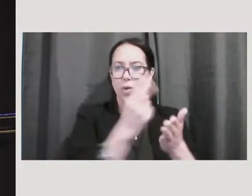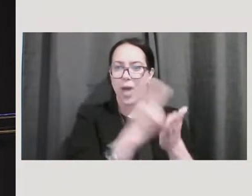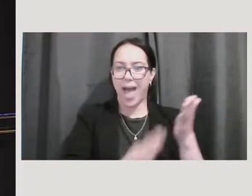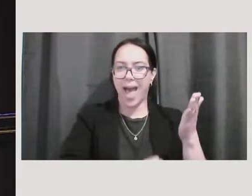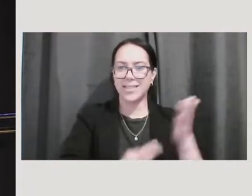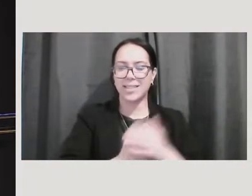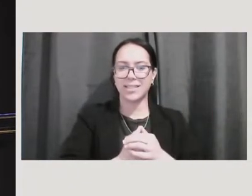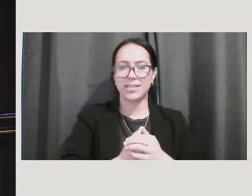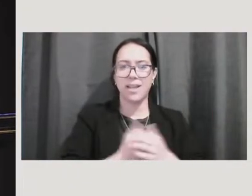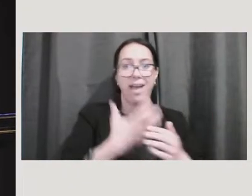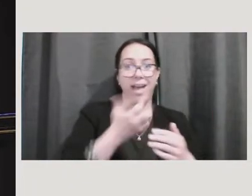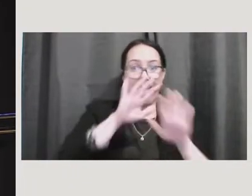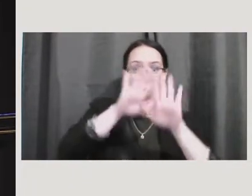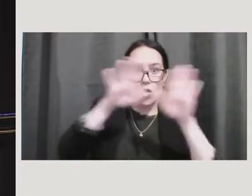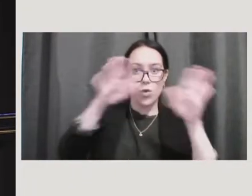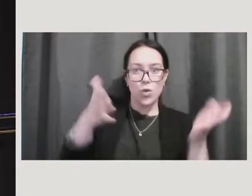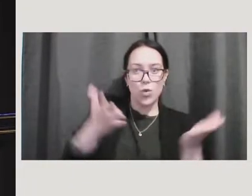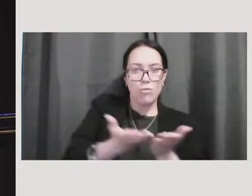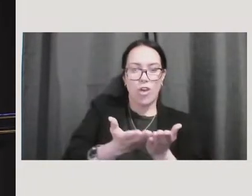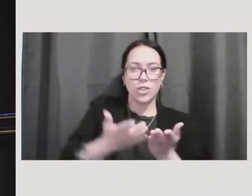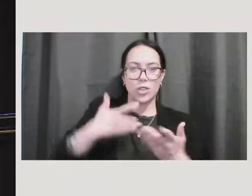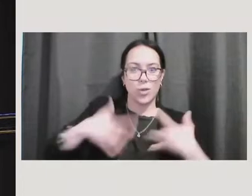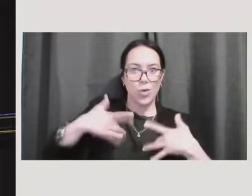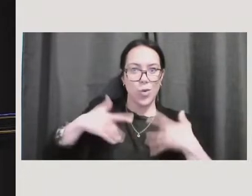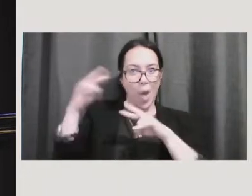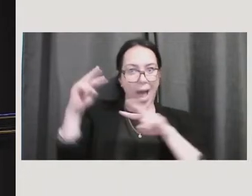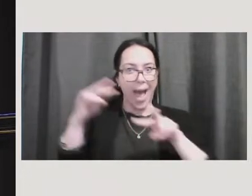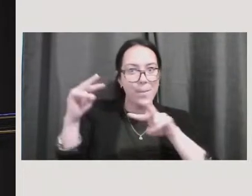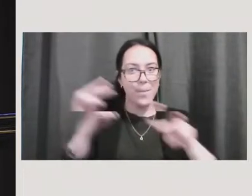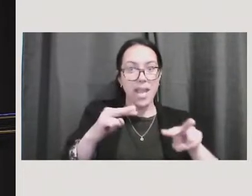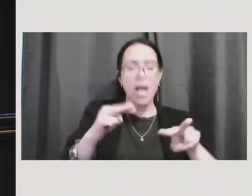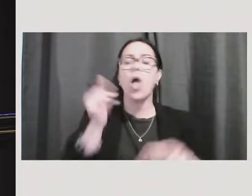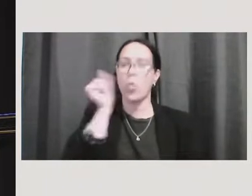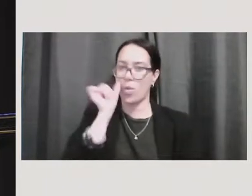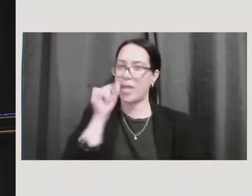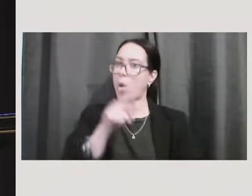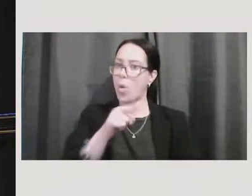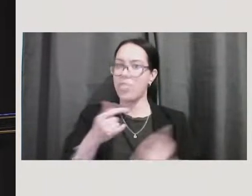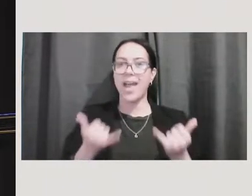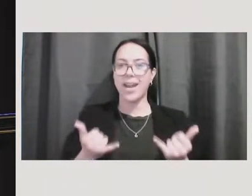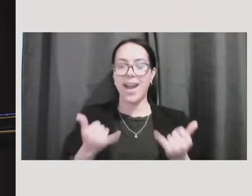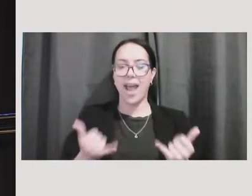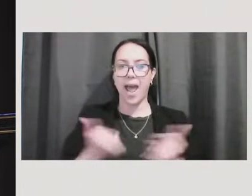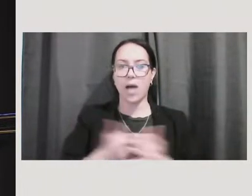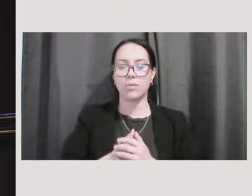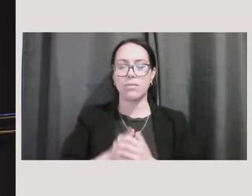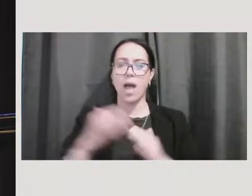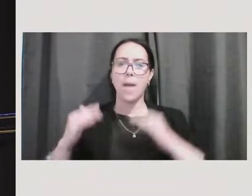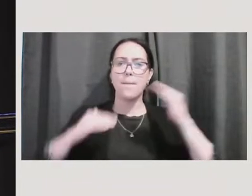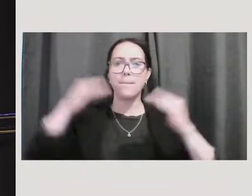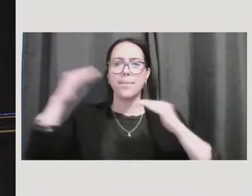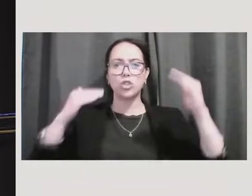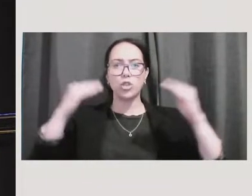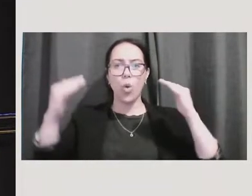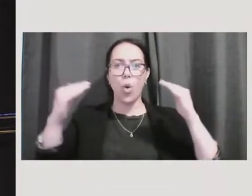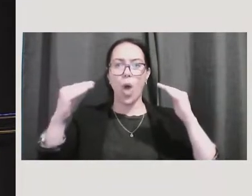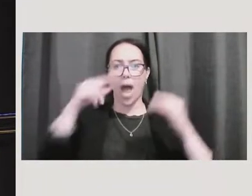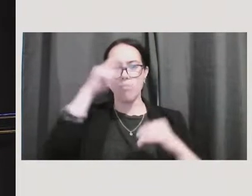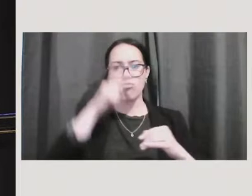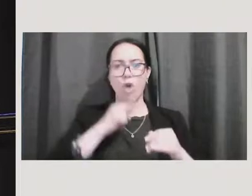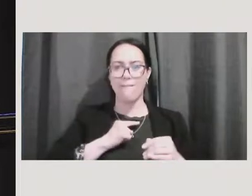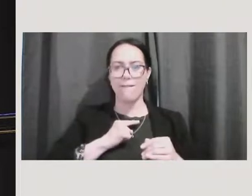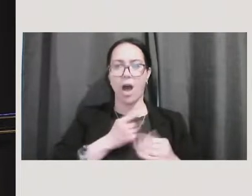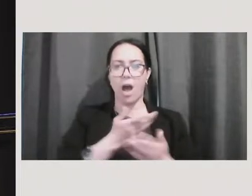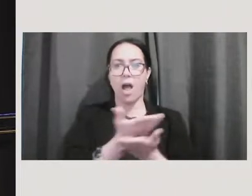appeal and we know that now absolutely and a mature profile of artists and a Pacific Arts